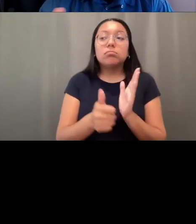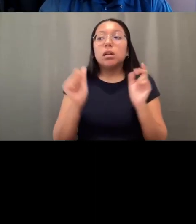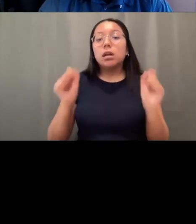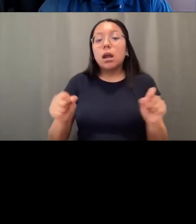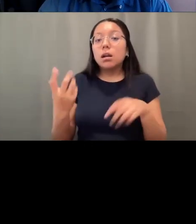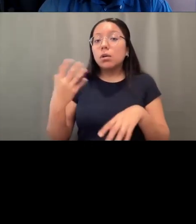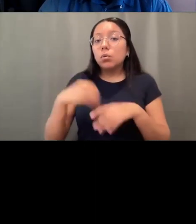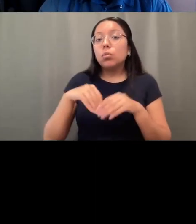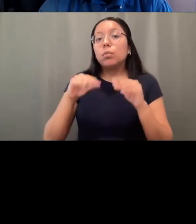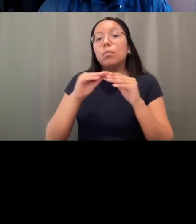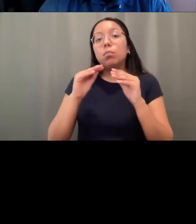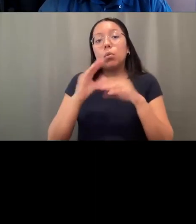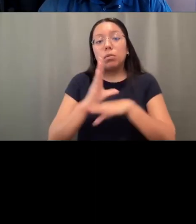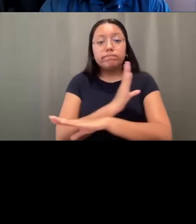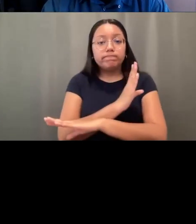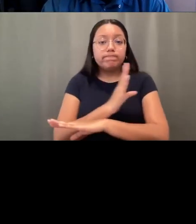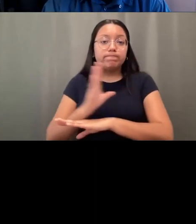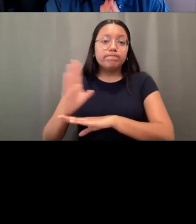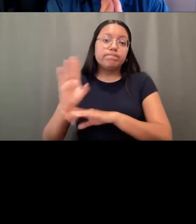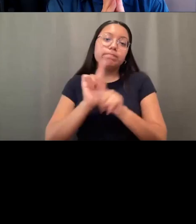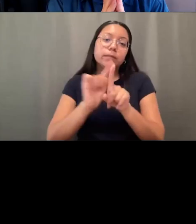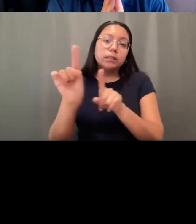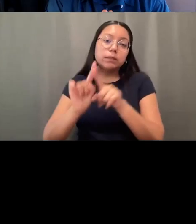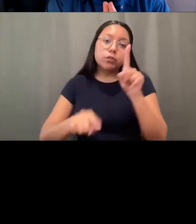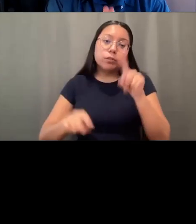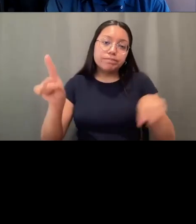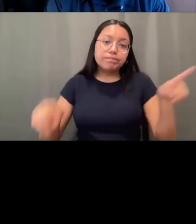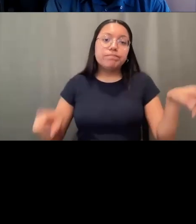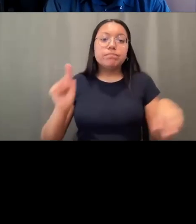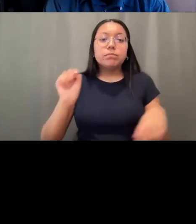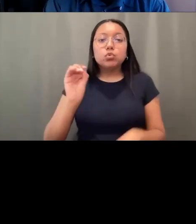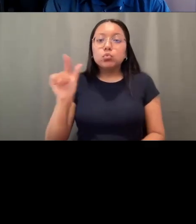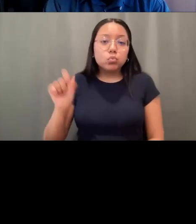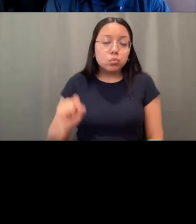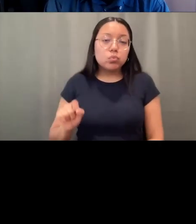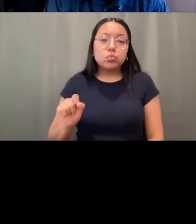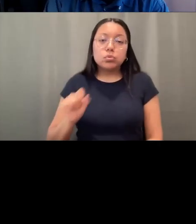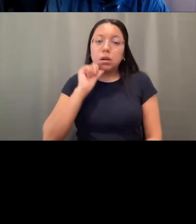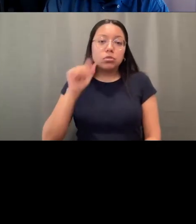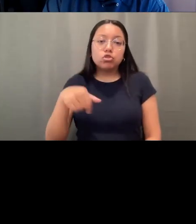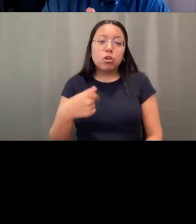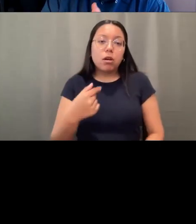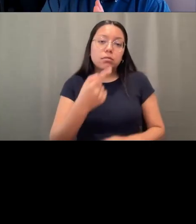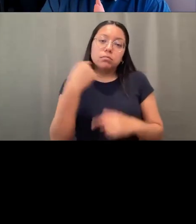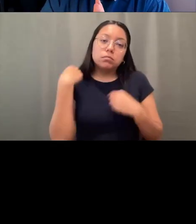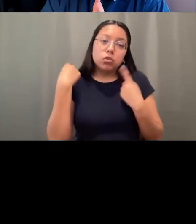a wider range of tools than just the ones that they're using.